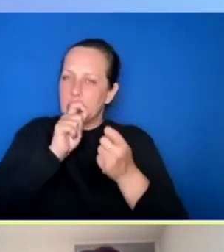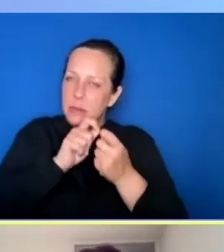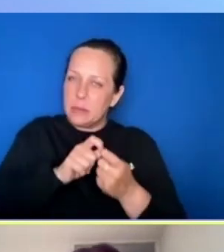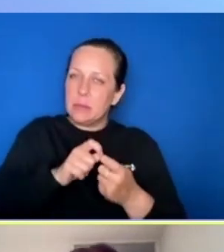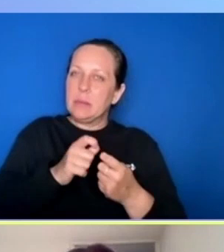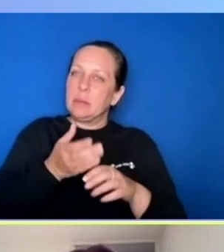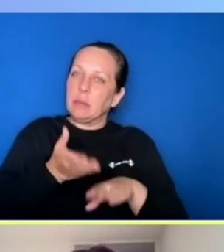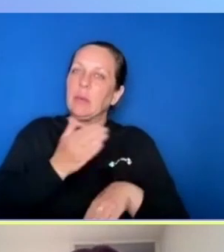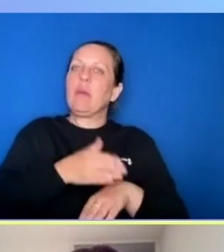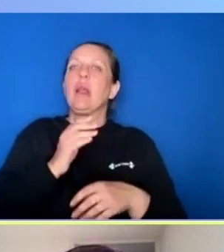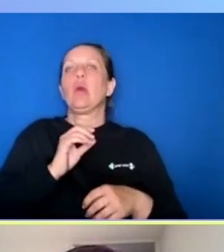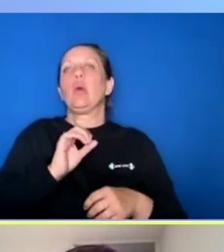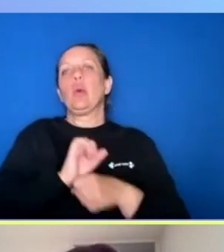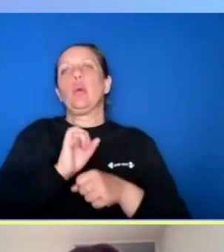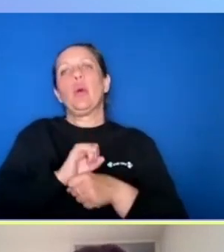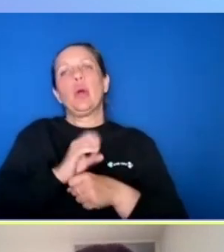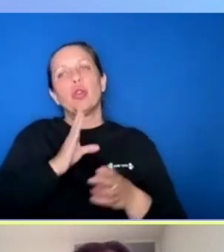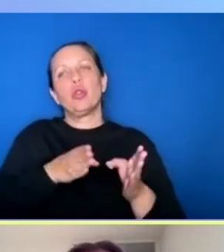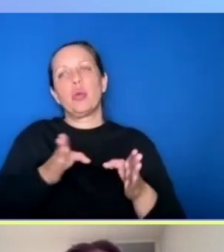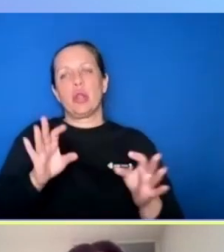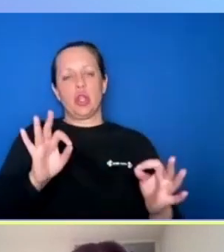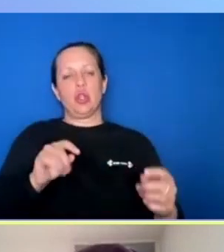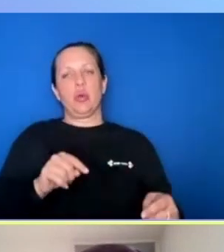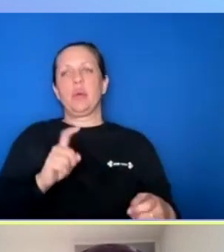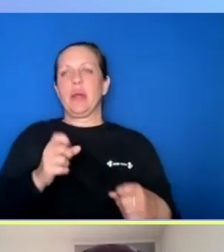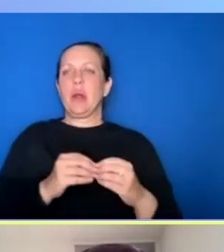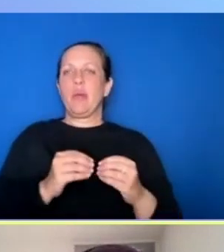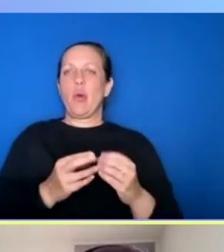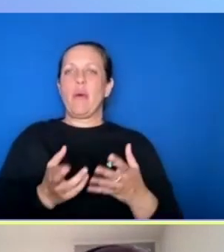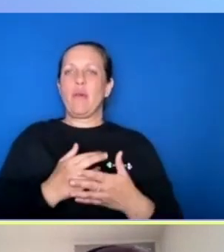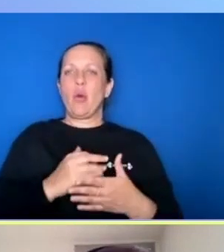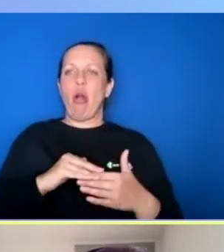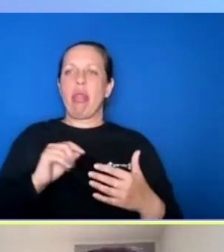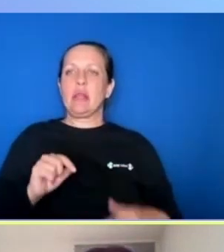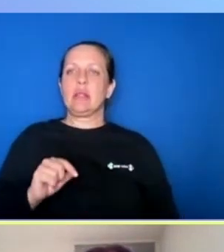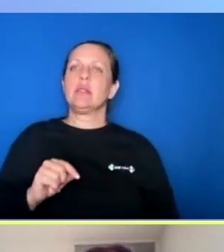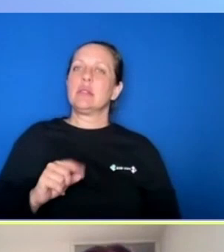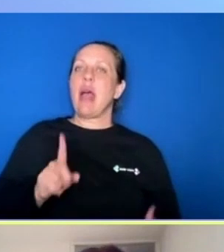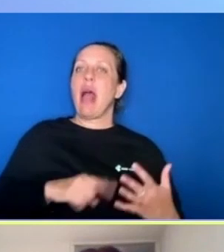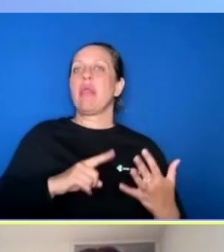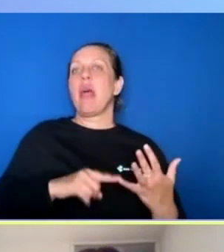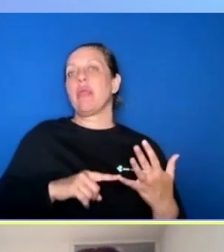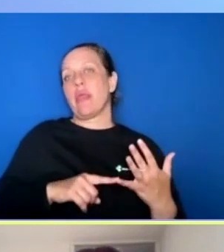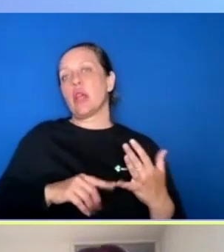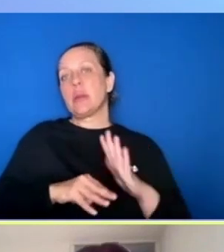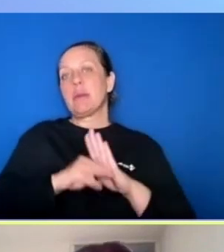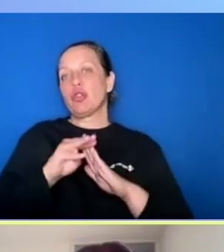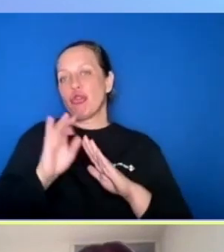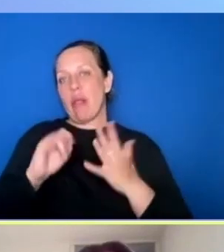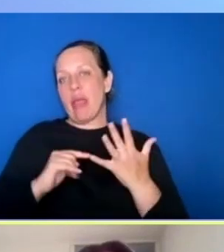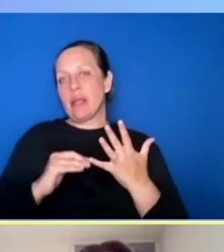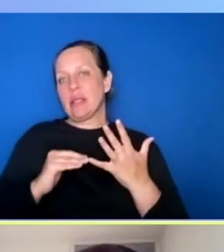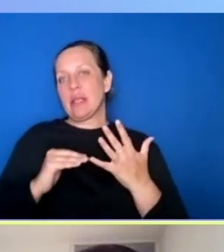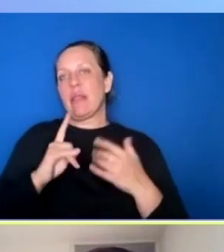We think this is a good direction. This looks right. We need a lot more review on this. And then there's mature at that stage as